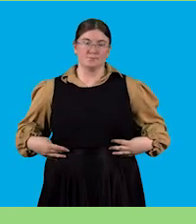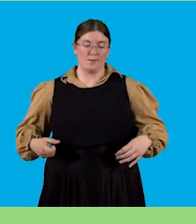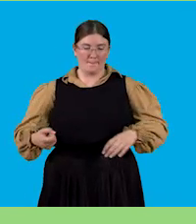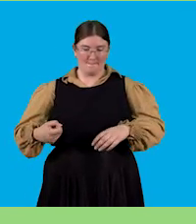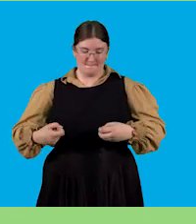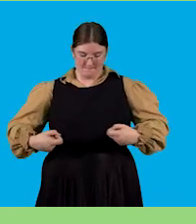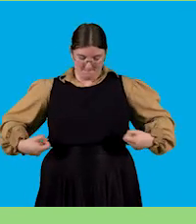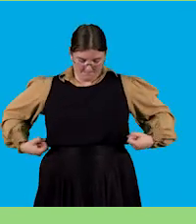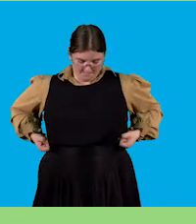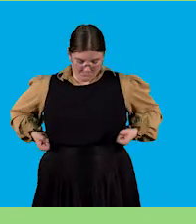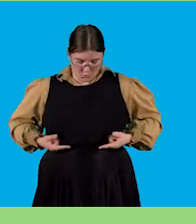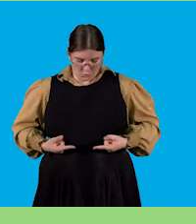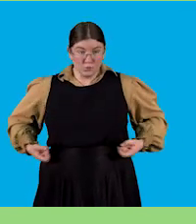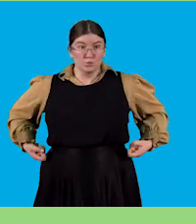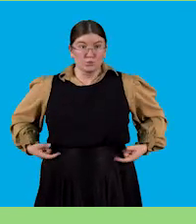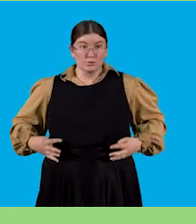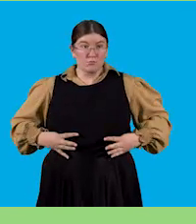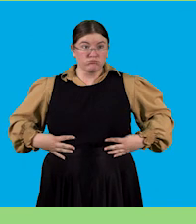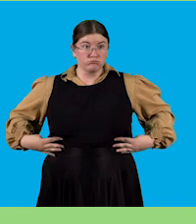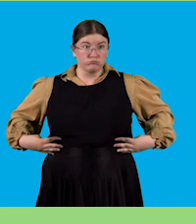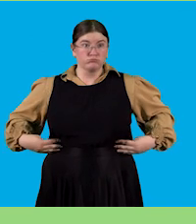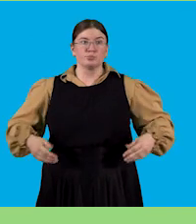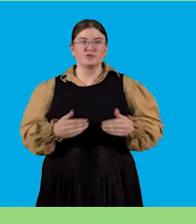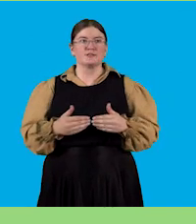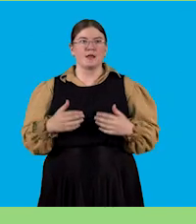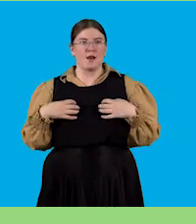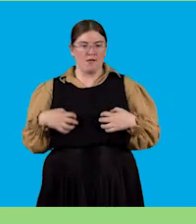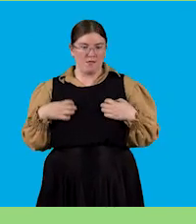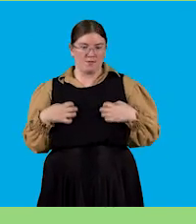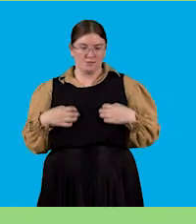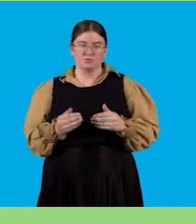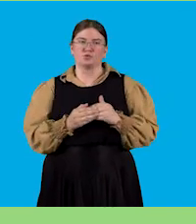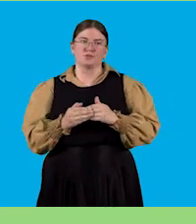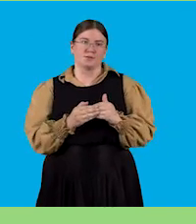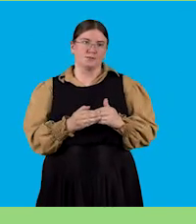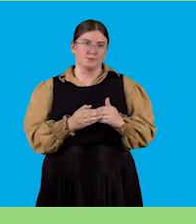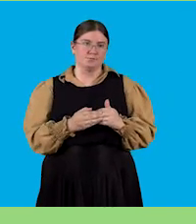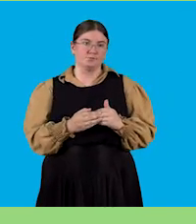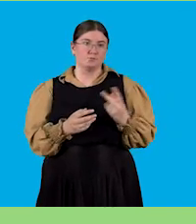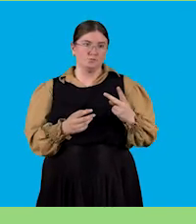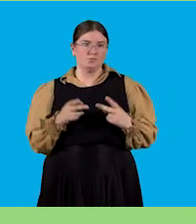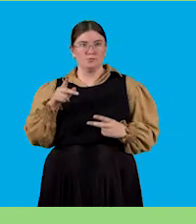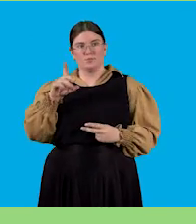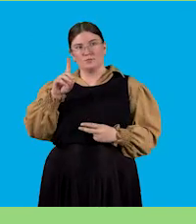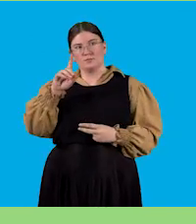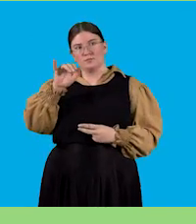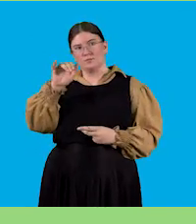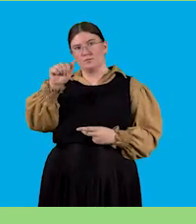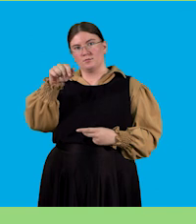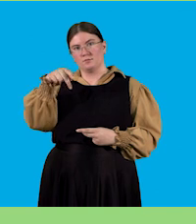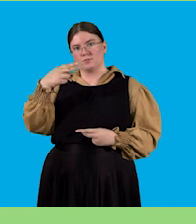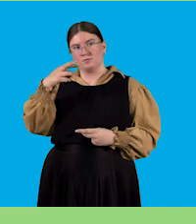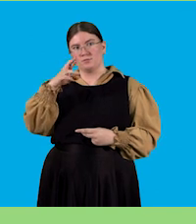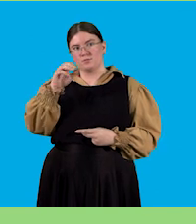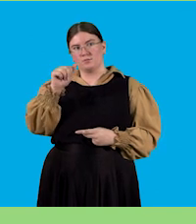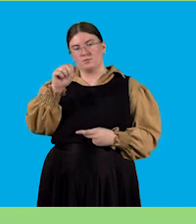These are bones that protect the lungs from mechanical damage. We also have the diaphragm